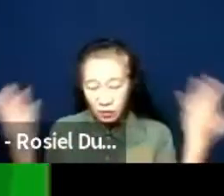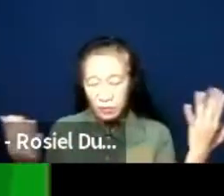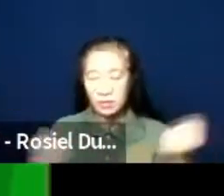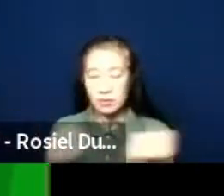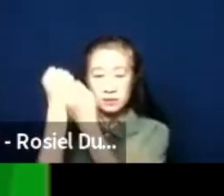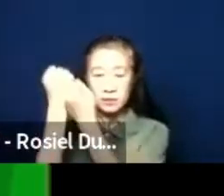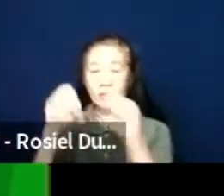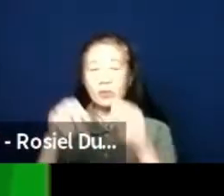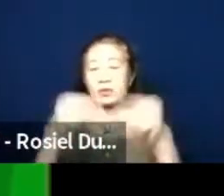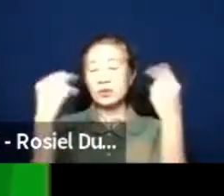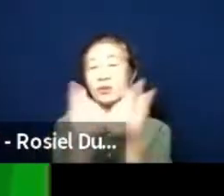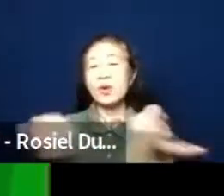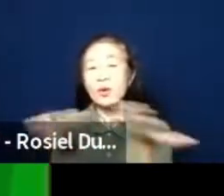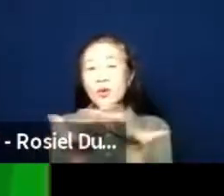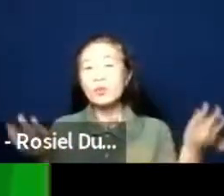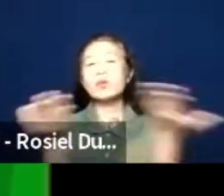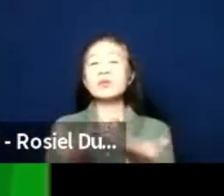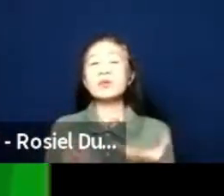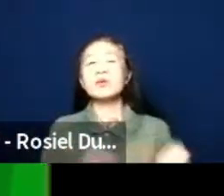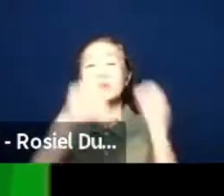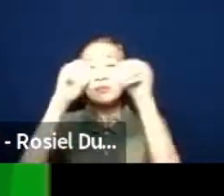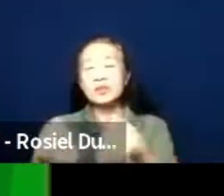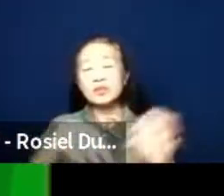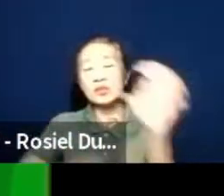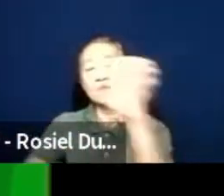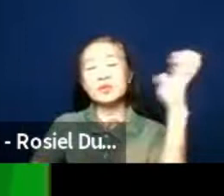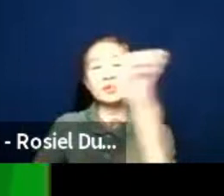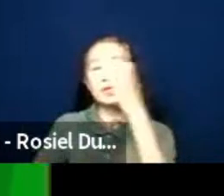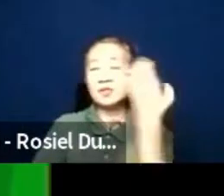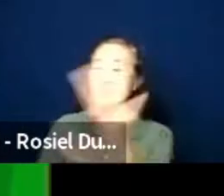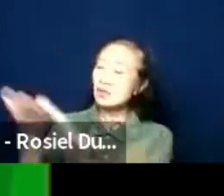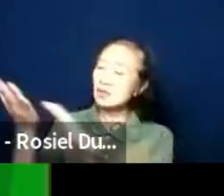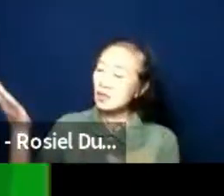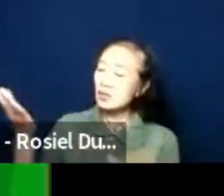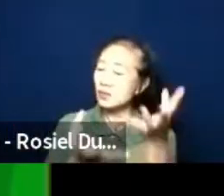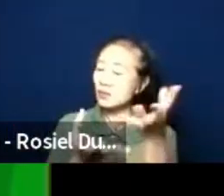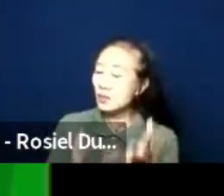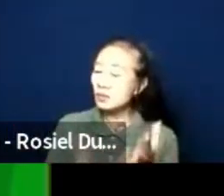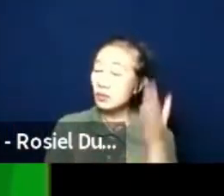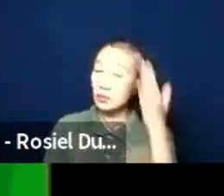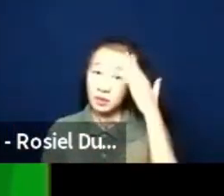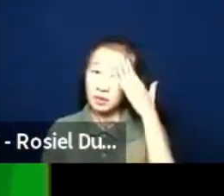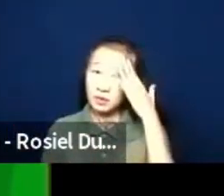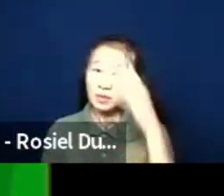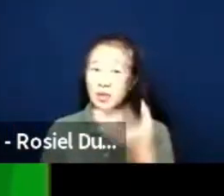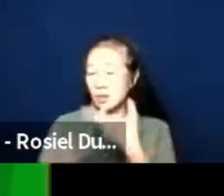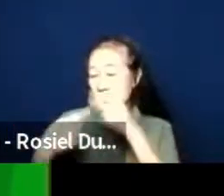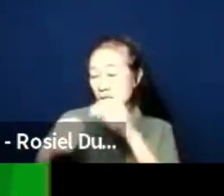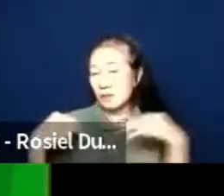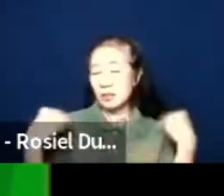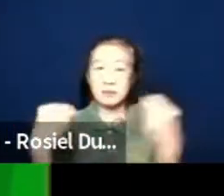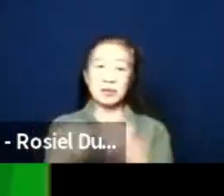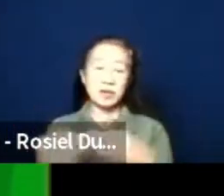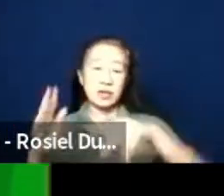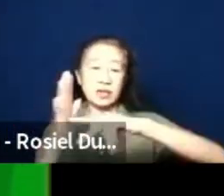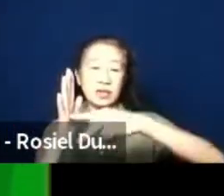network where you keep your emergency supplies. You may want to consider giving a trusted member a key to